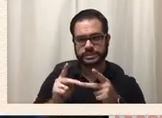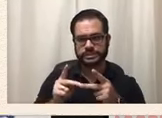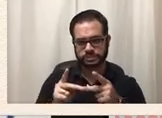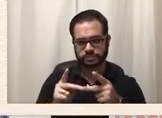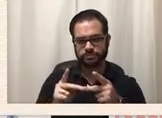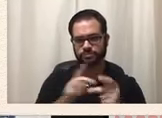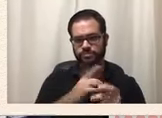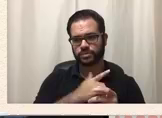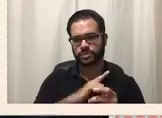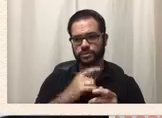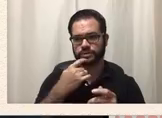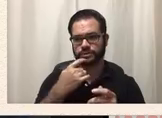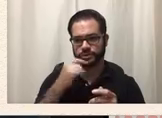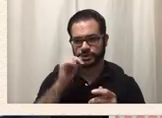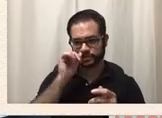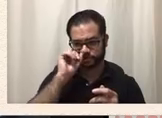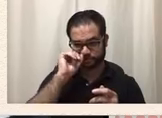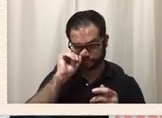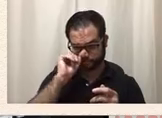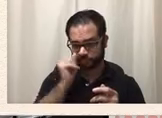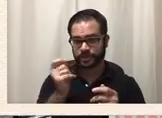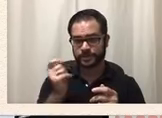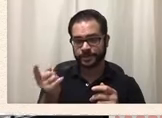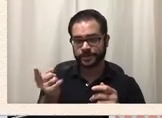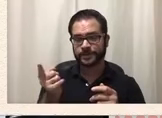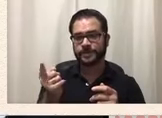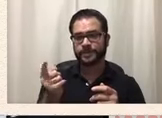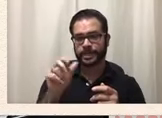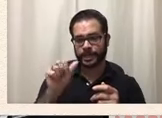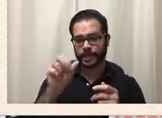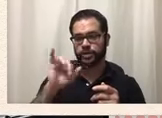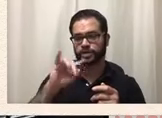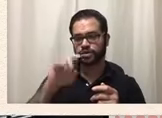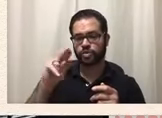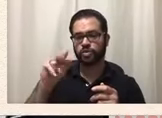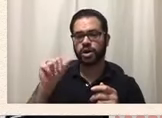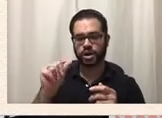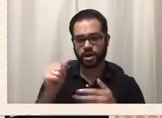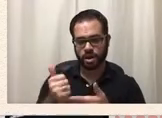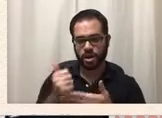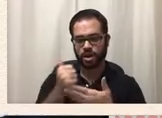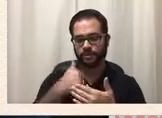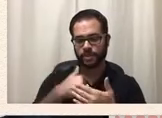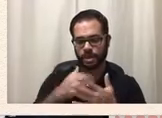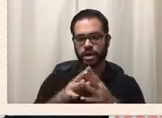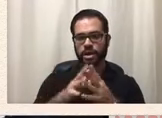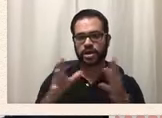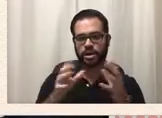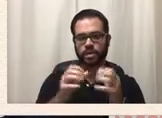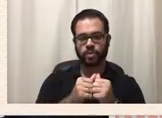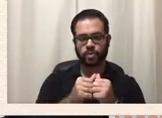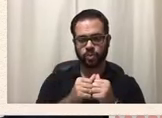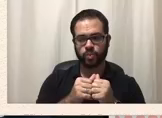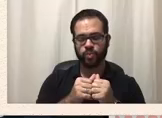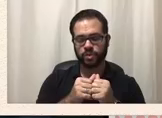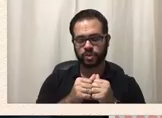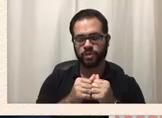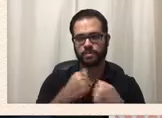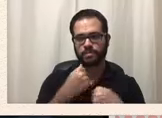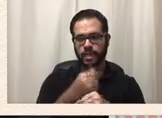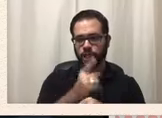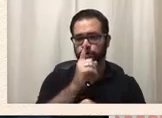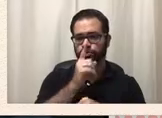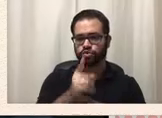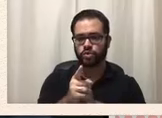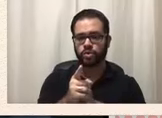sense. And so Arizona helps me a lot on Sunday. He always makes sure that at the end, he